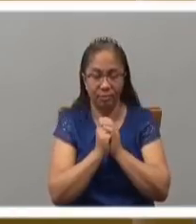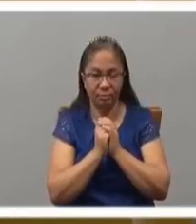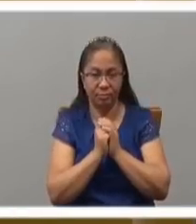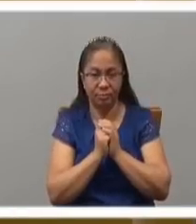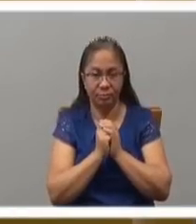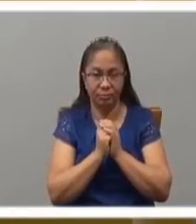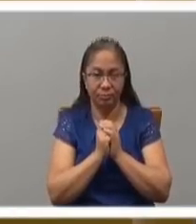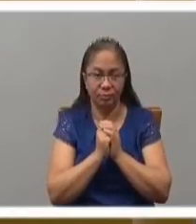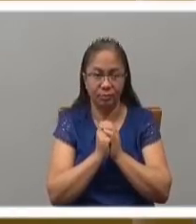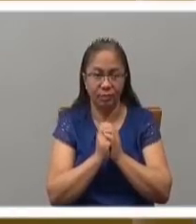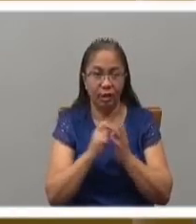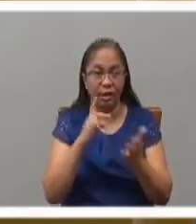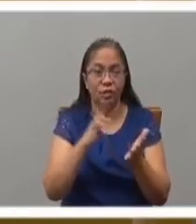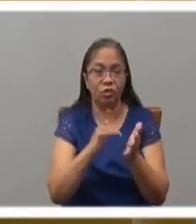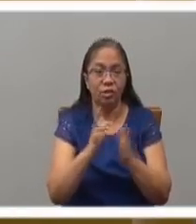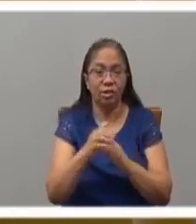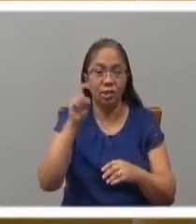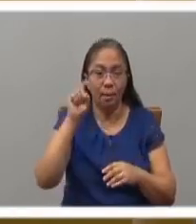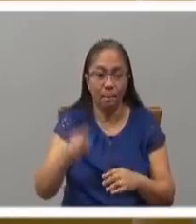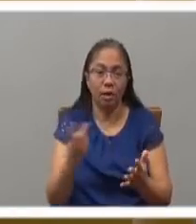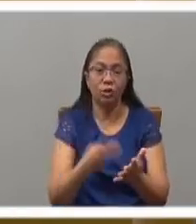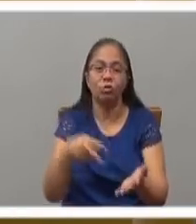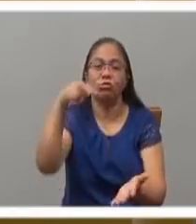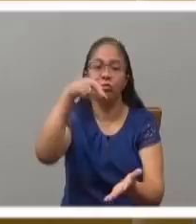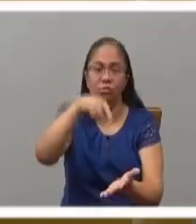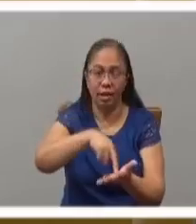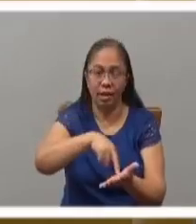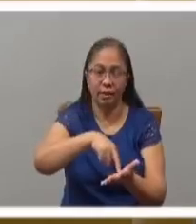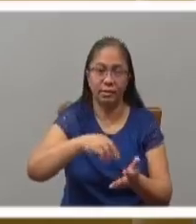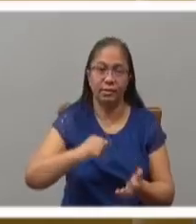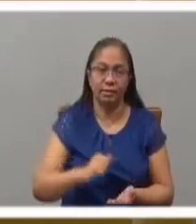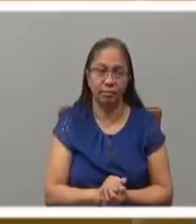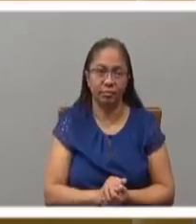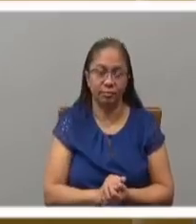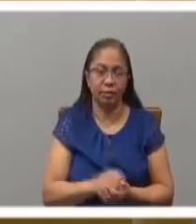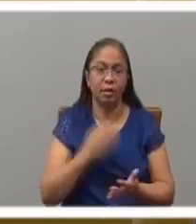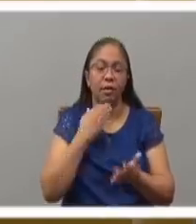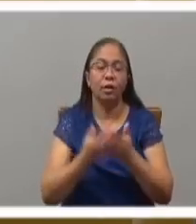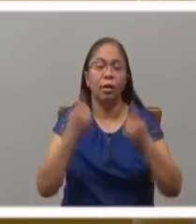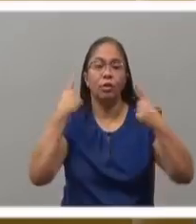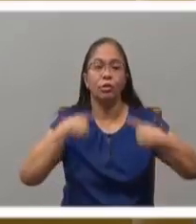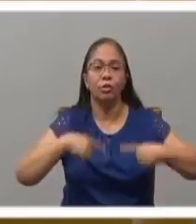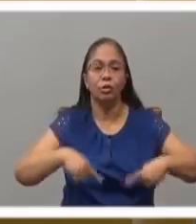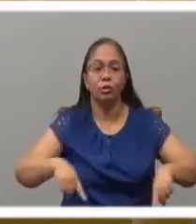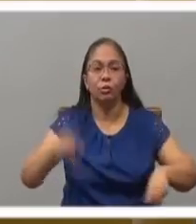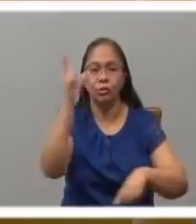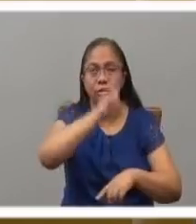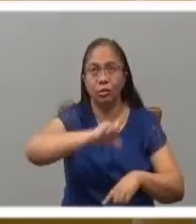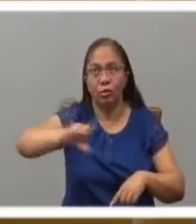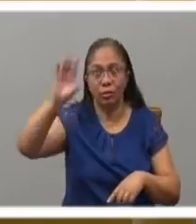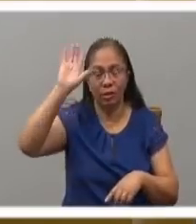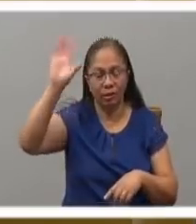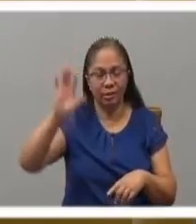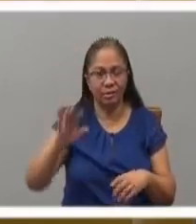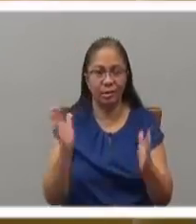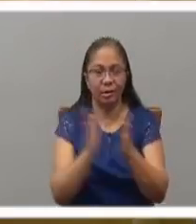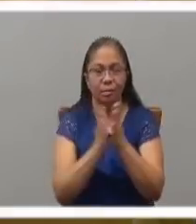Scripture that he must rise from the dead. The Gospel of the Lord.